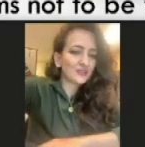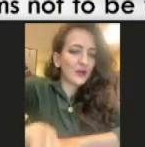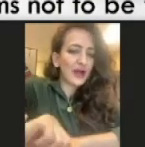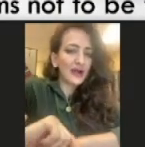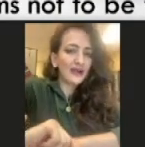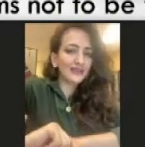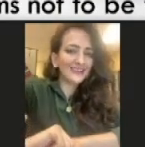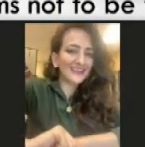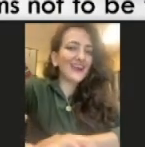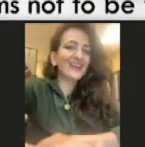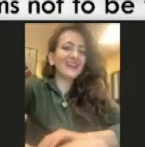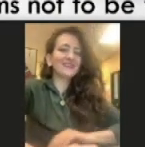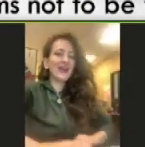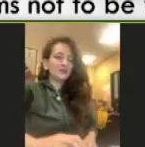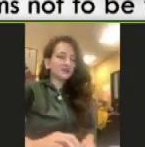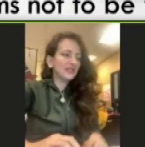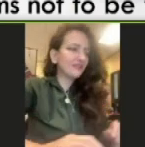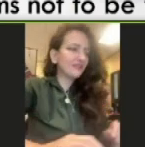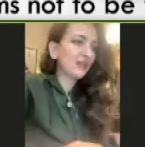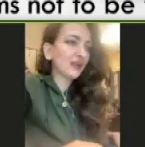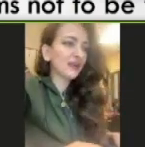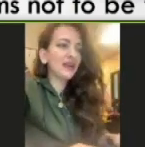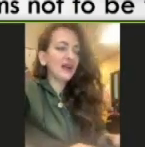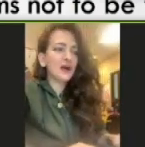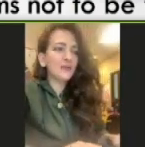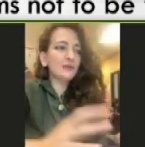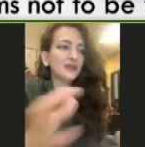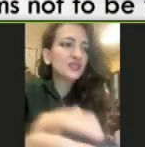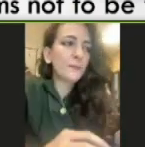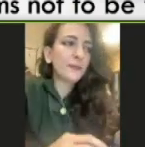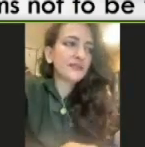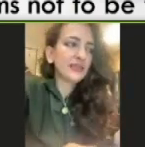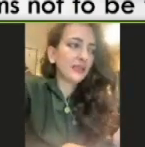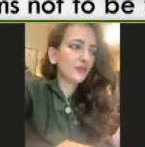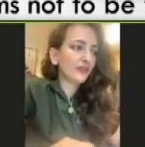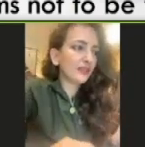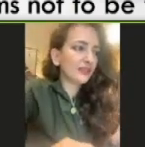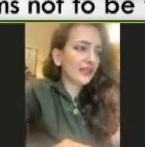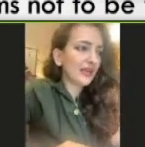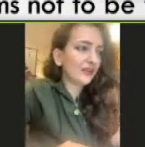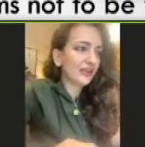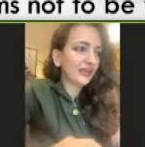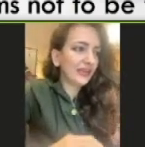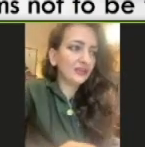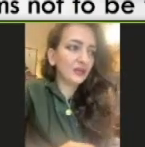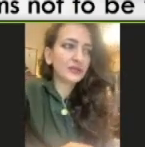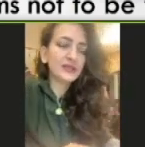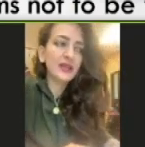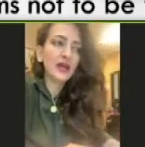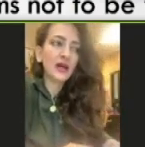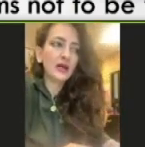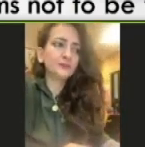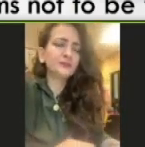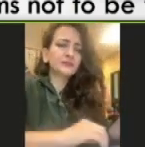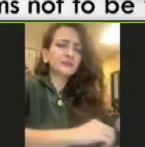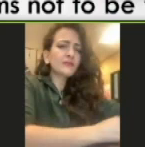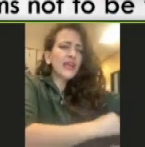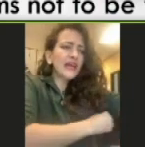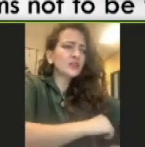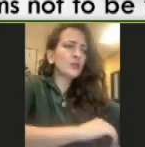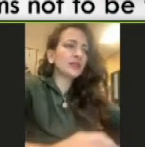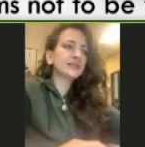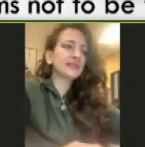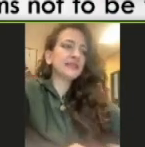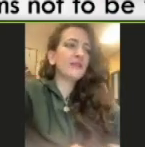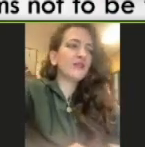Common practices. All right, so I will take it from here. And please jump in, Sadie, if you have anything to add or any anecdotes.